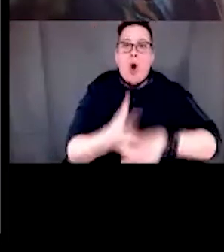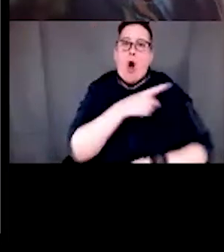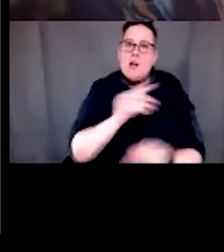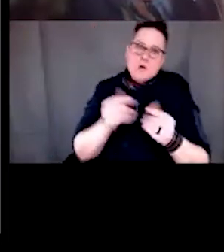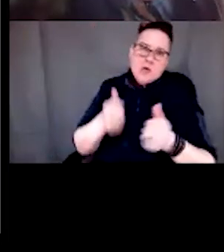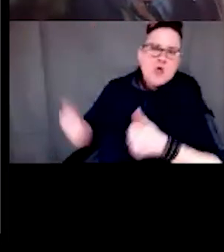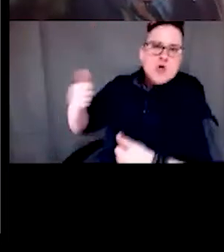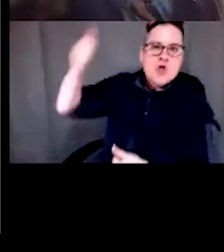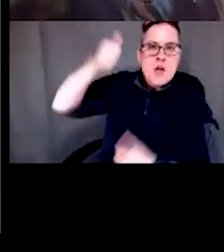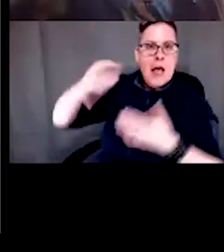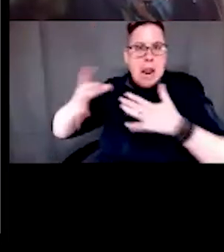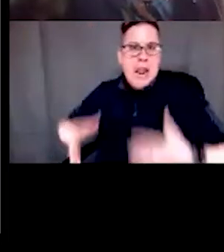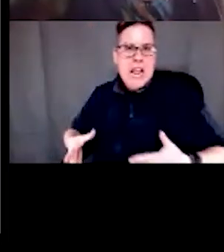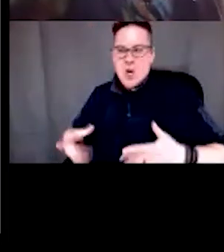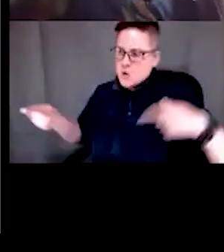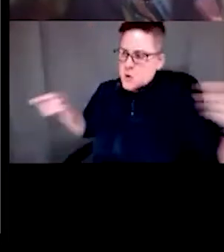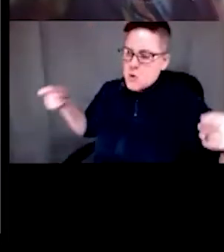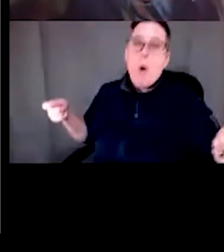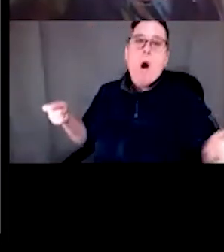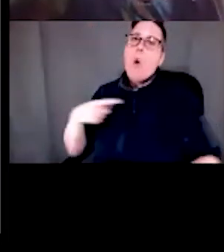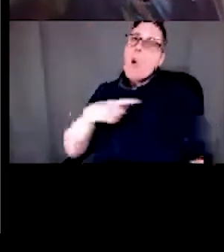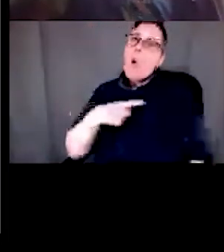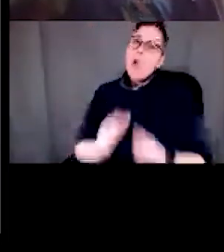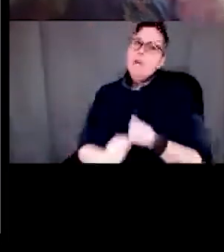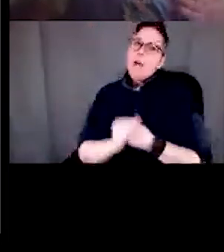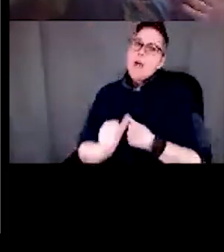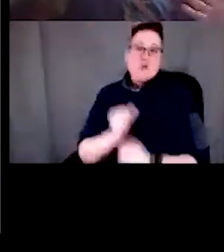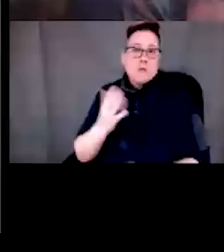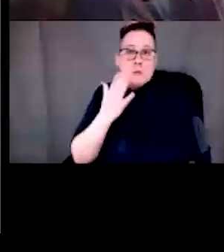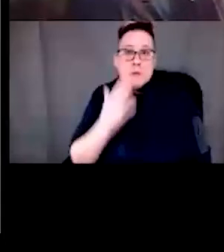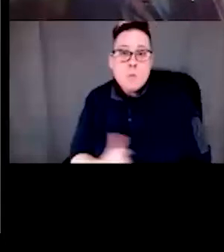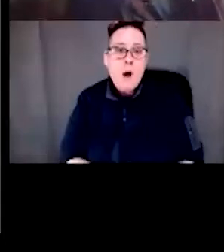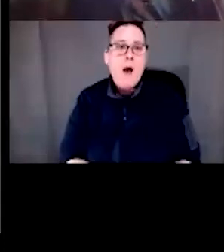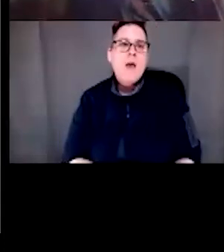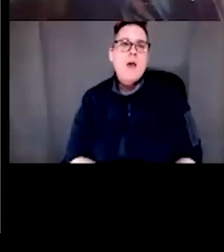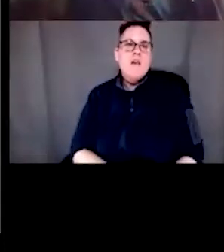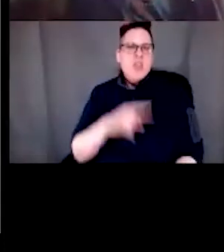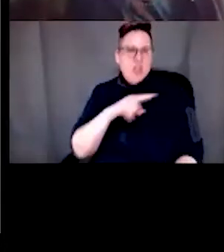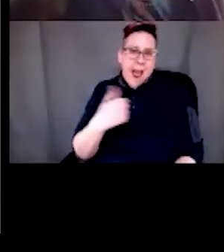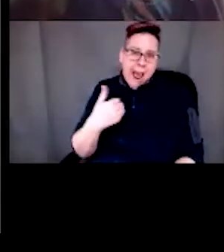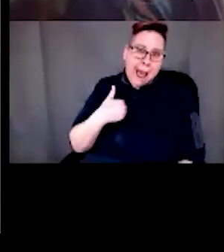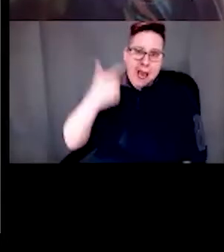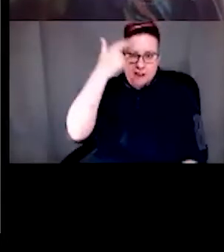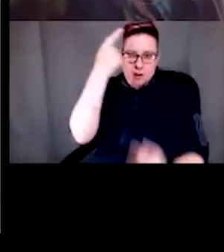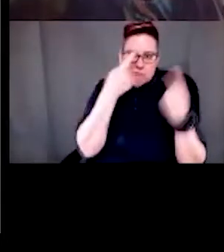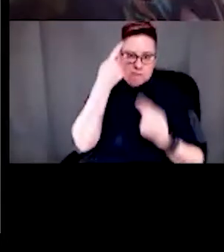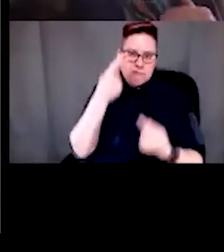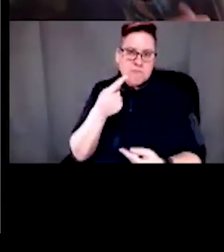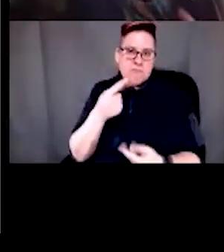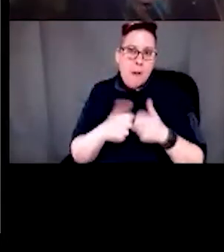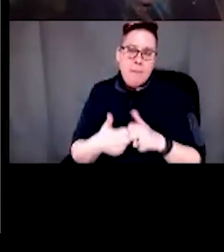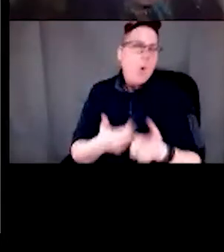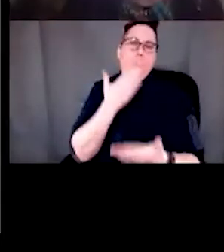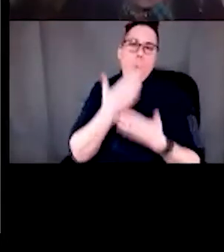who are incredibly dangerous. Why? Because they have cognitive problems. It's been well studied. People